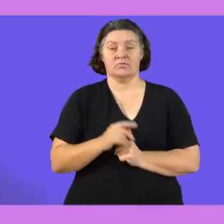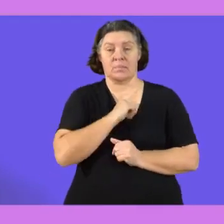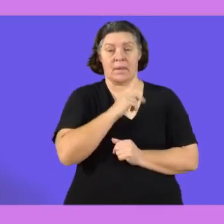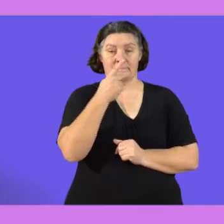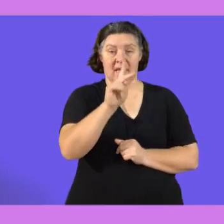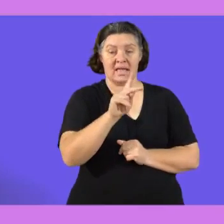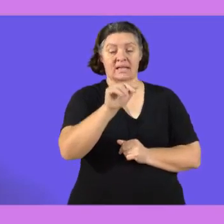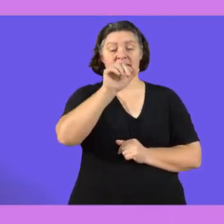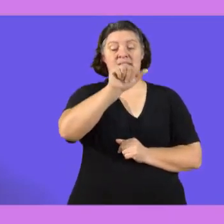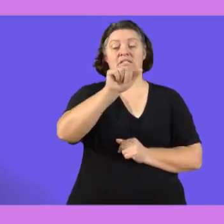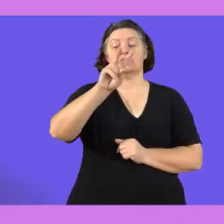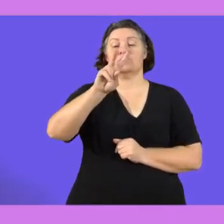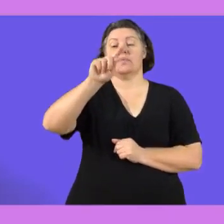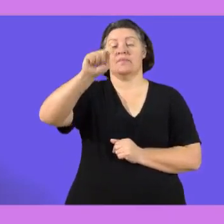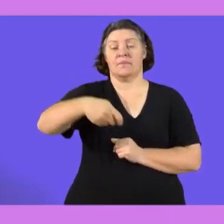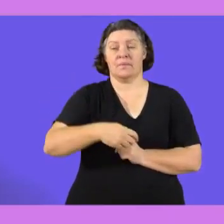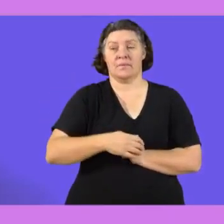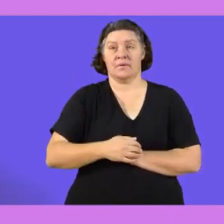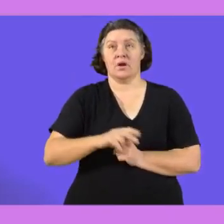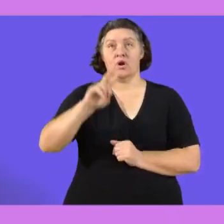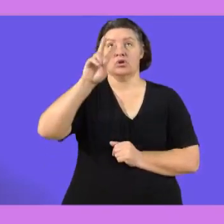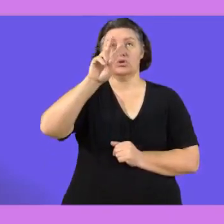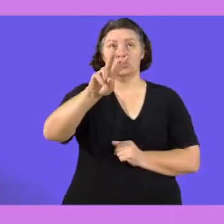you'll pay